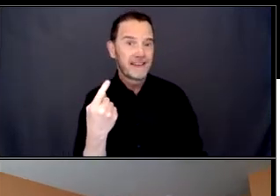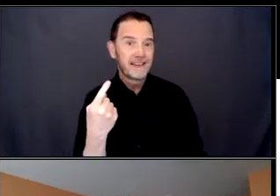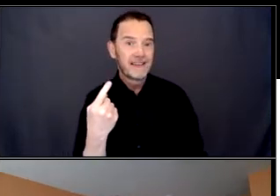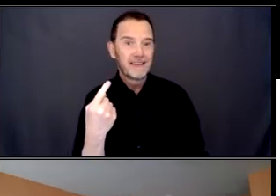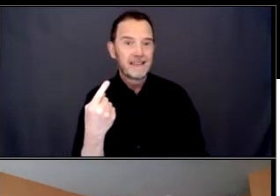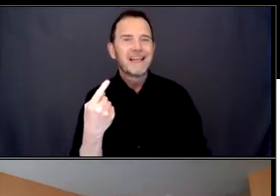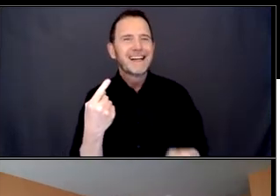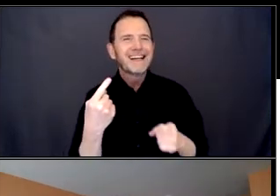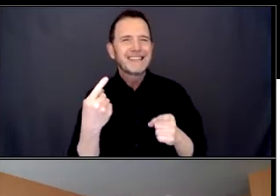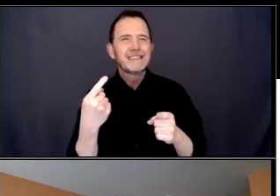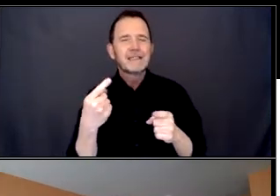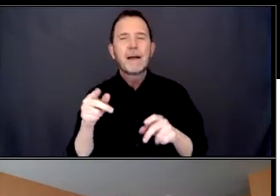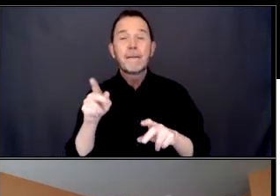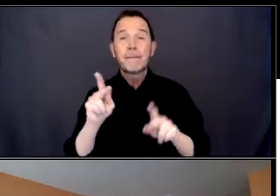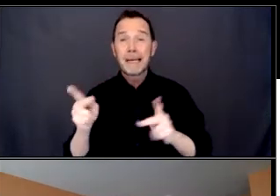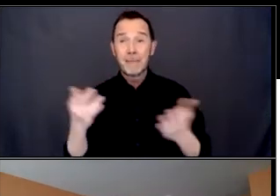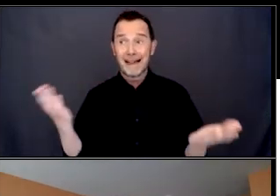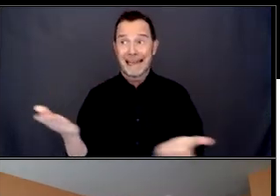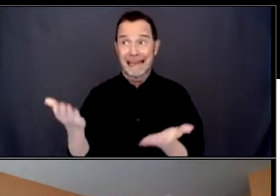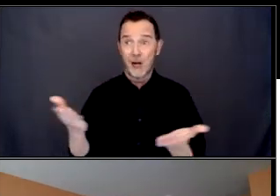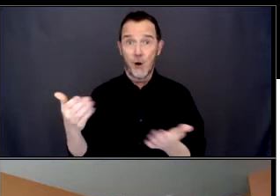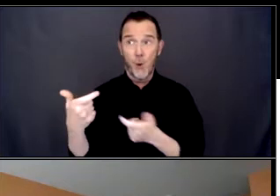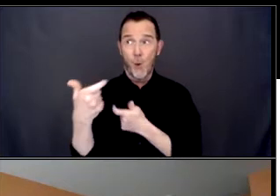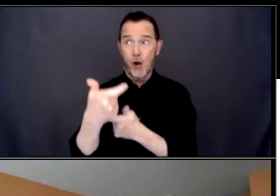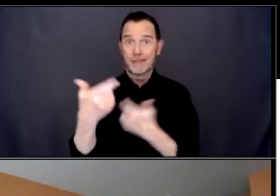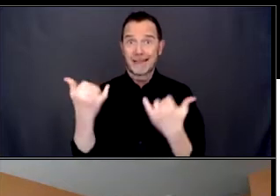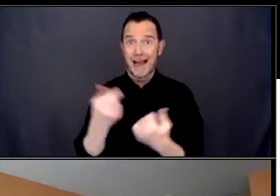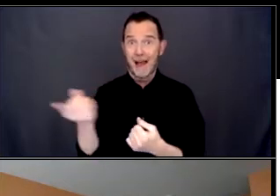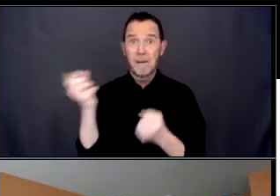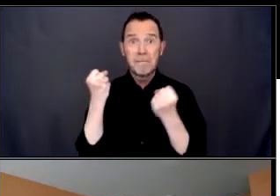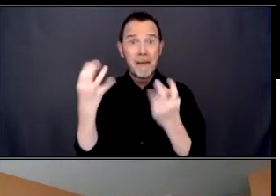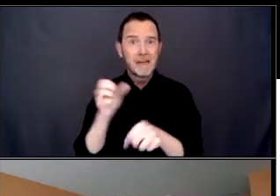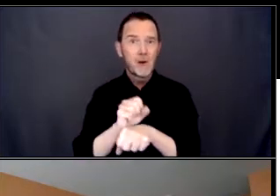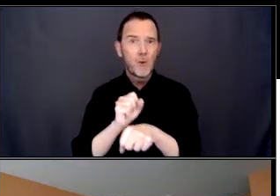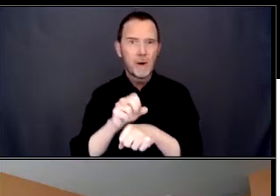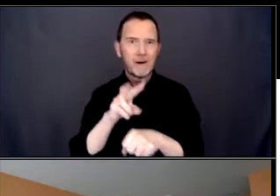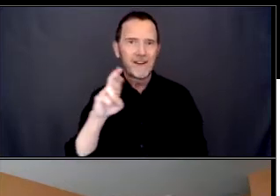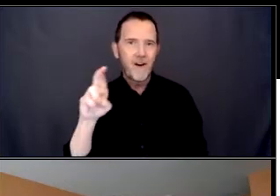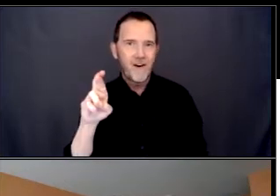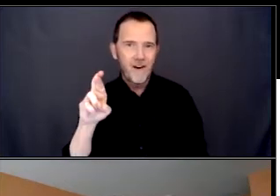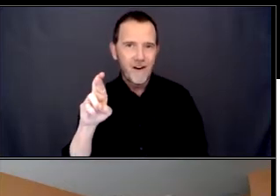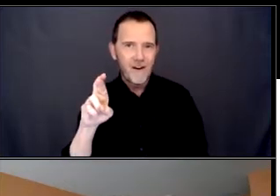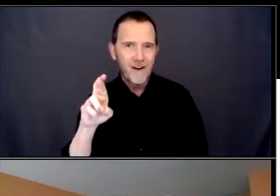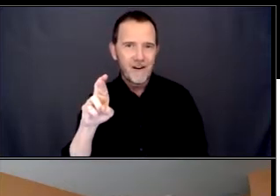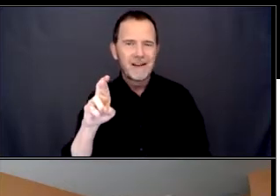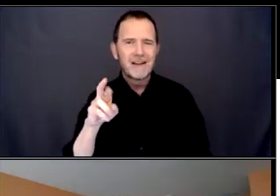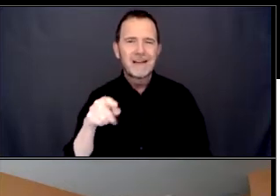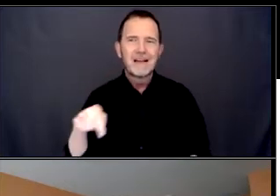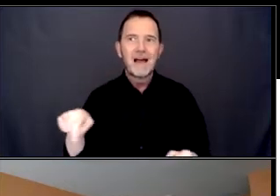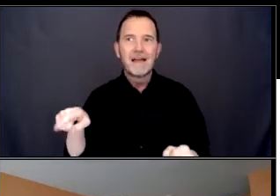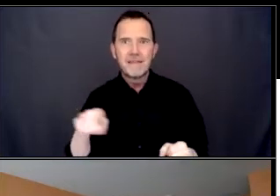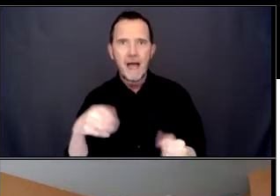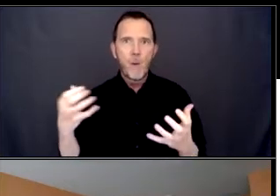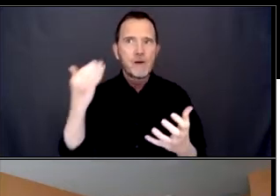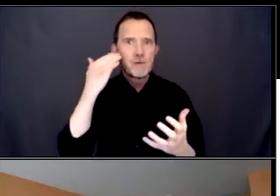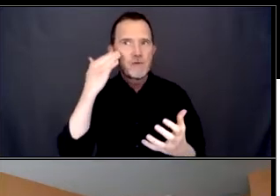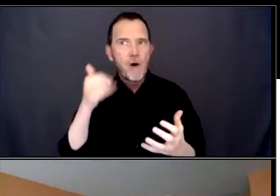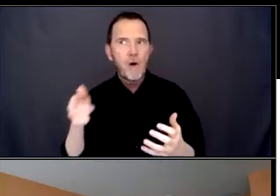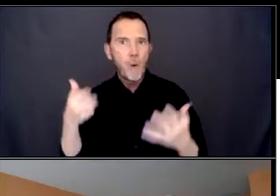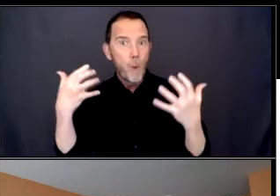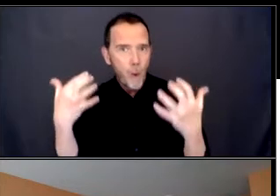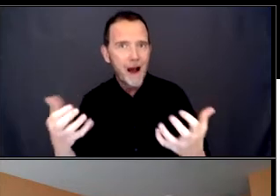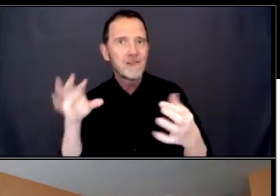folks from the voc rehab field on this call listening in, trying to figure out how do they find leaders like you to connect with, and how do they work